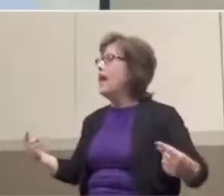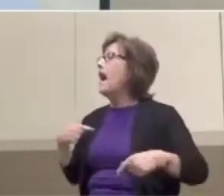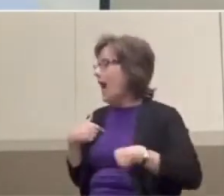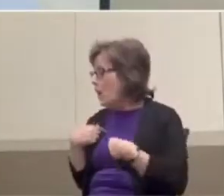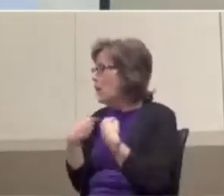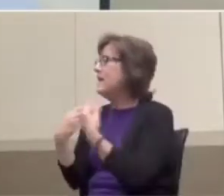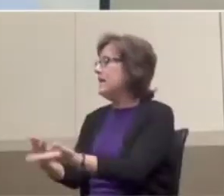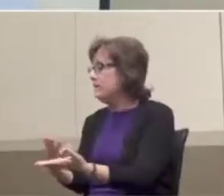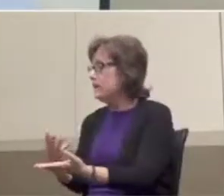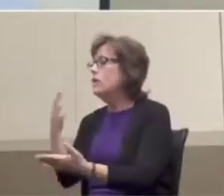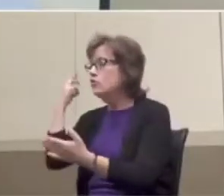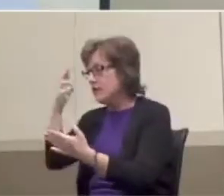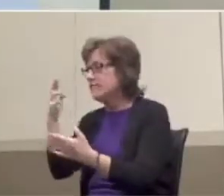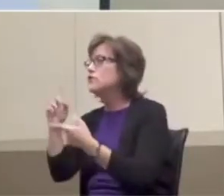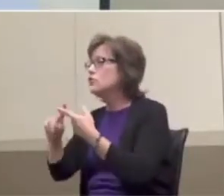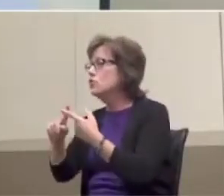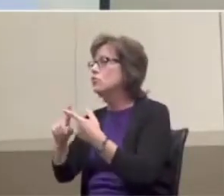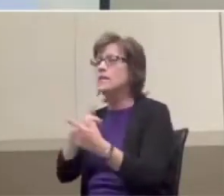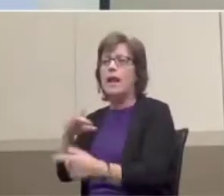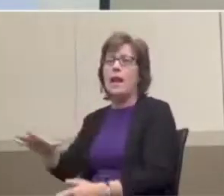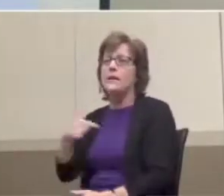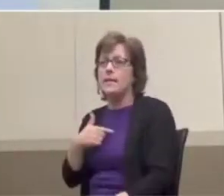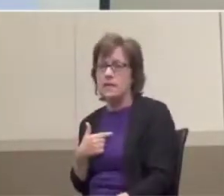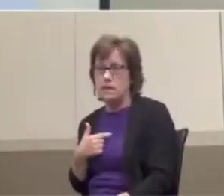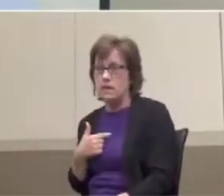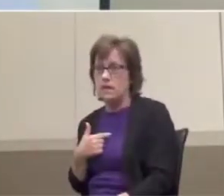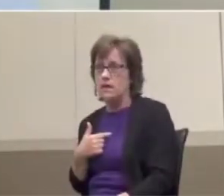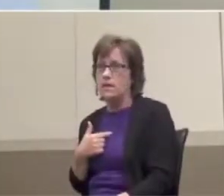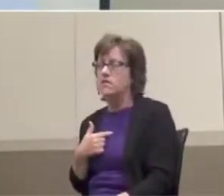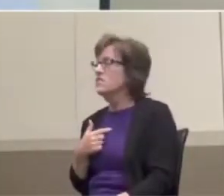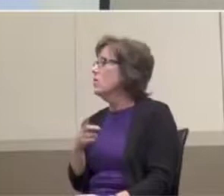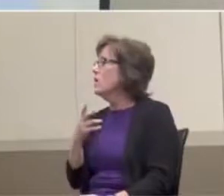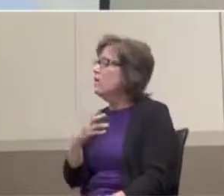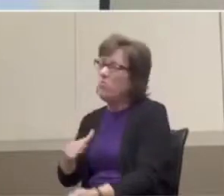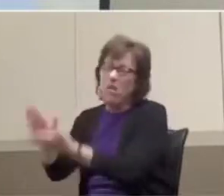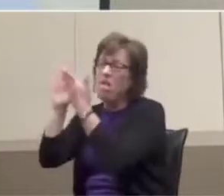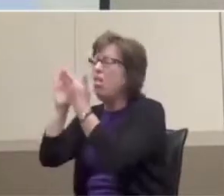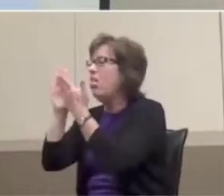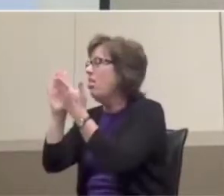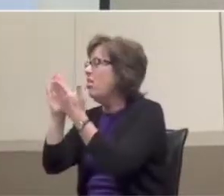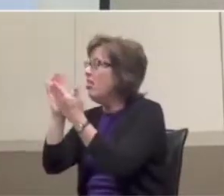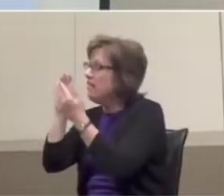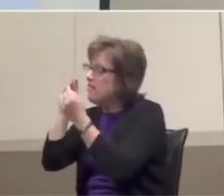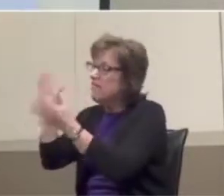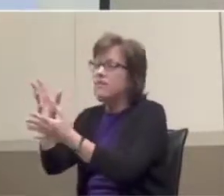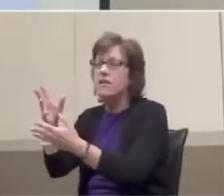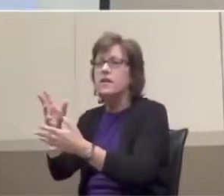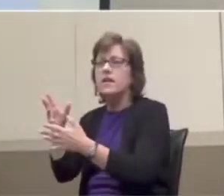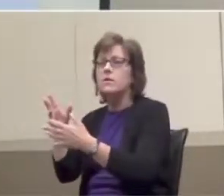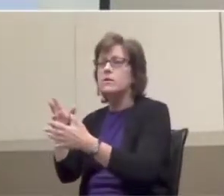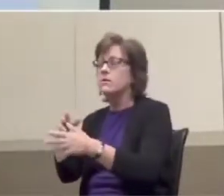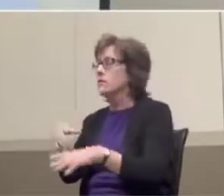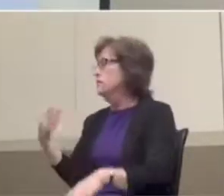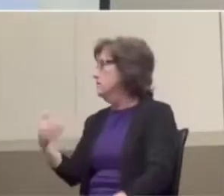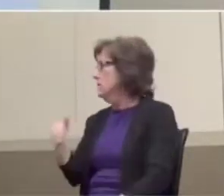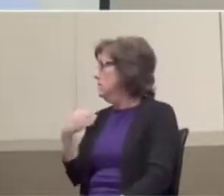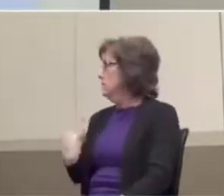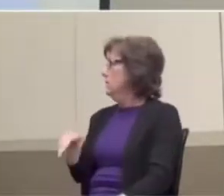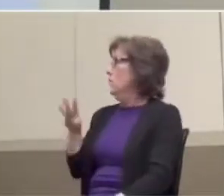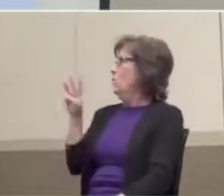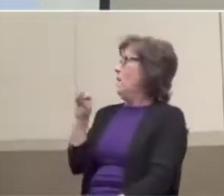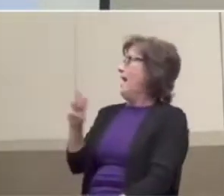reason to dislike me. And so he would throw it right up into their face. When I started looking at it from that perspective, I was like, wow. And